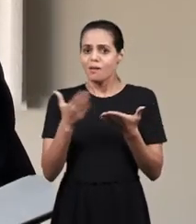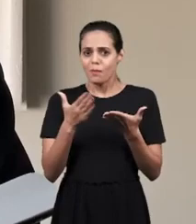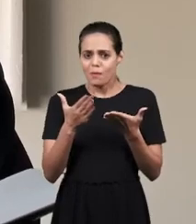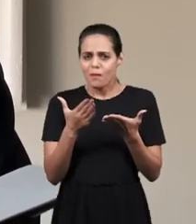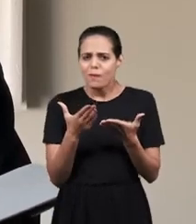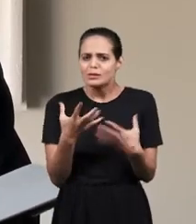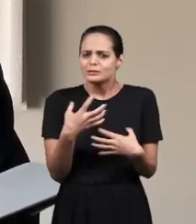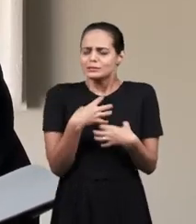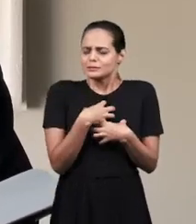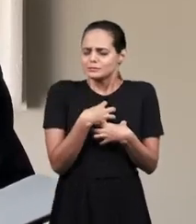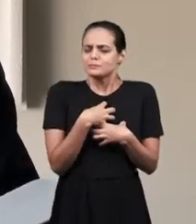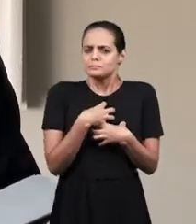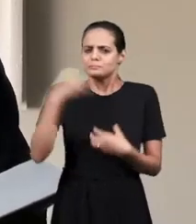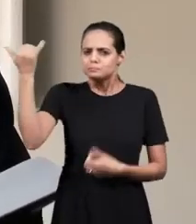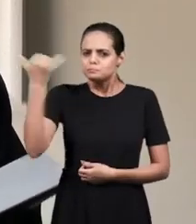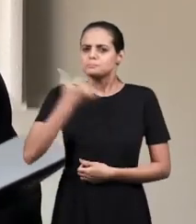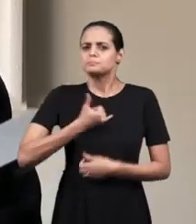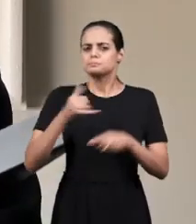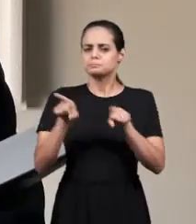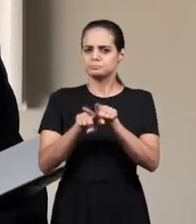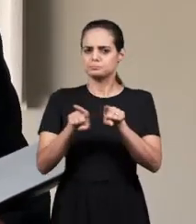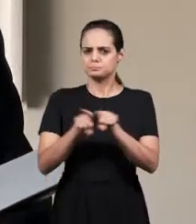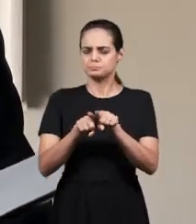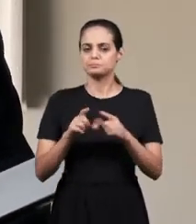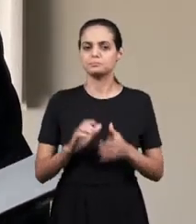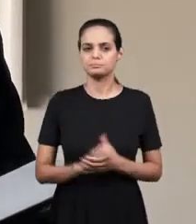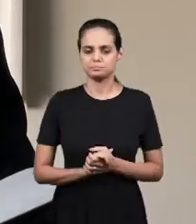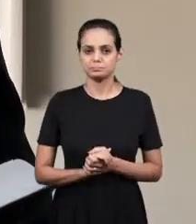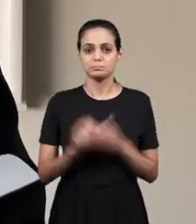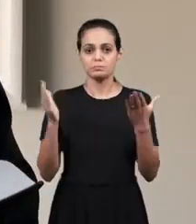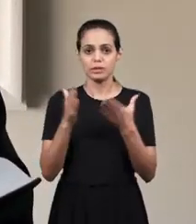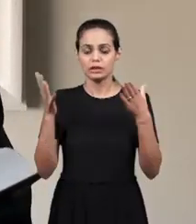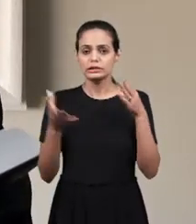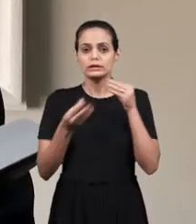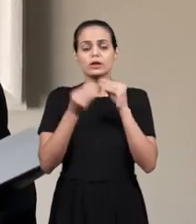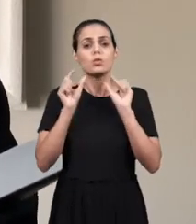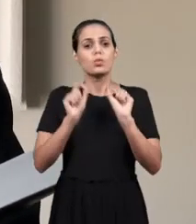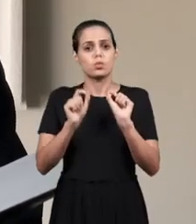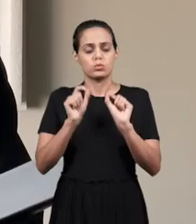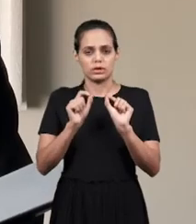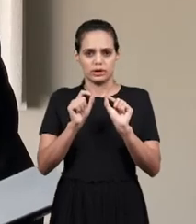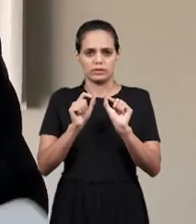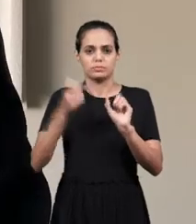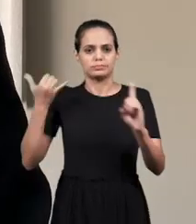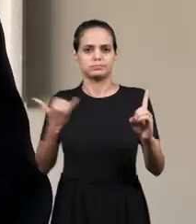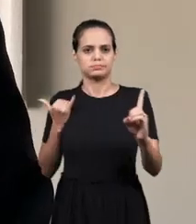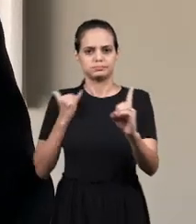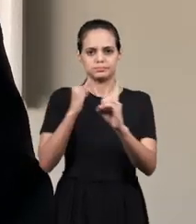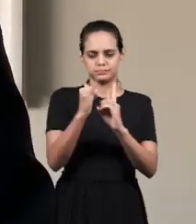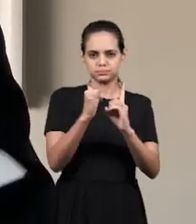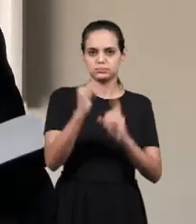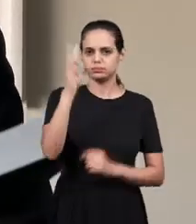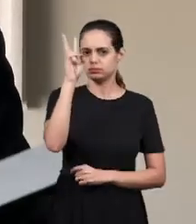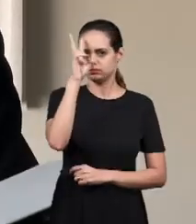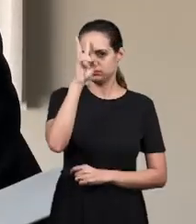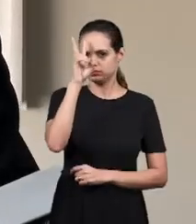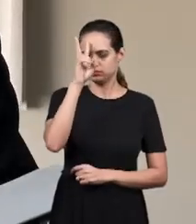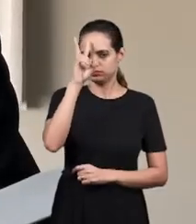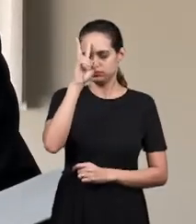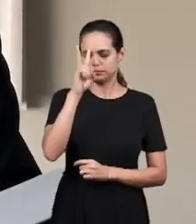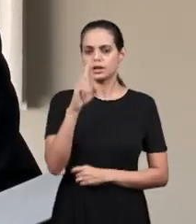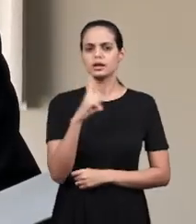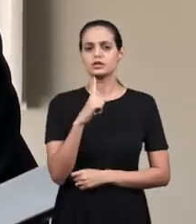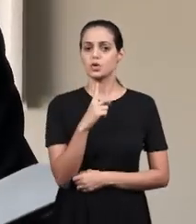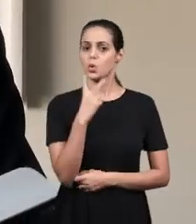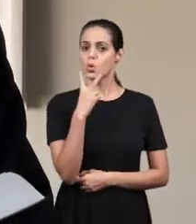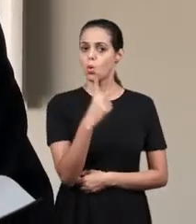And we can resume in which is the historical aspect in the word. There were two disciples, and they were with the Lord